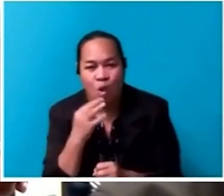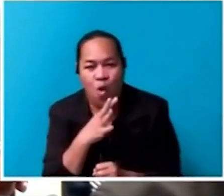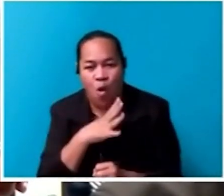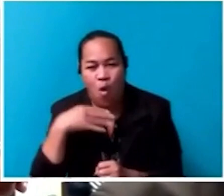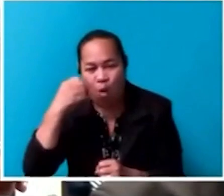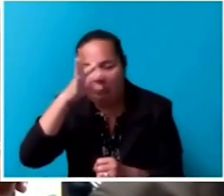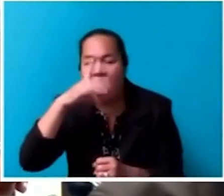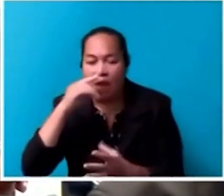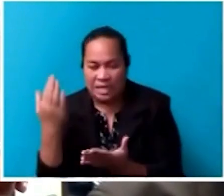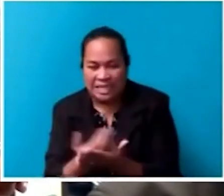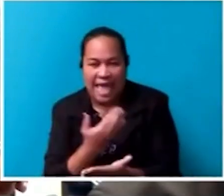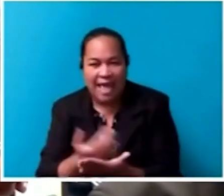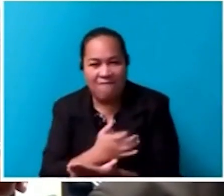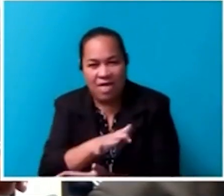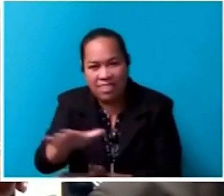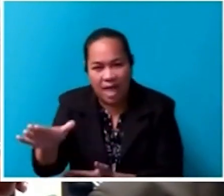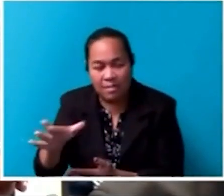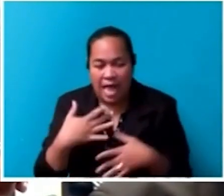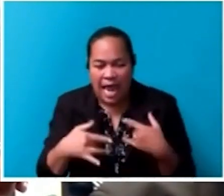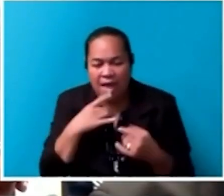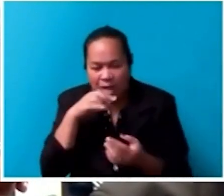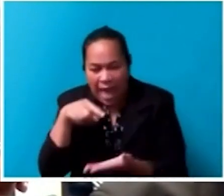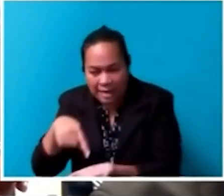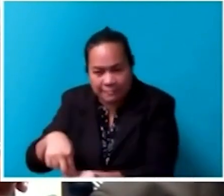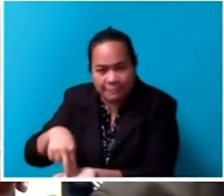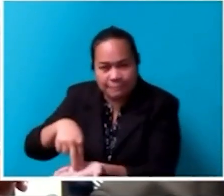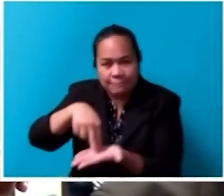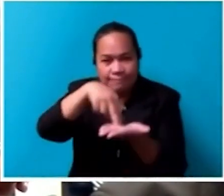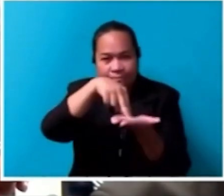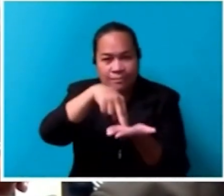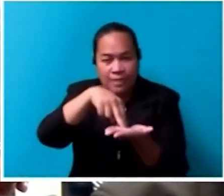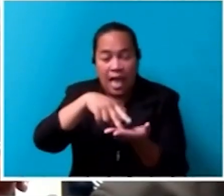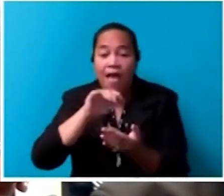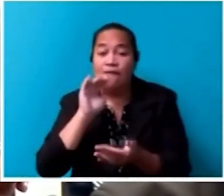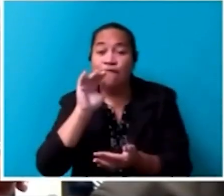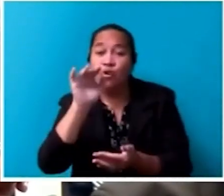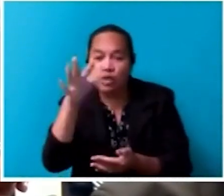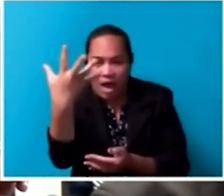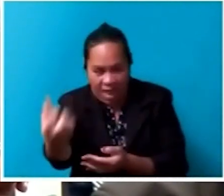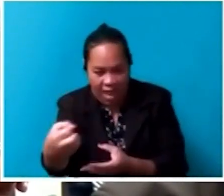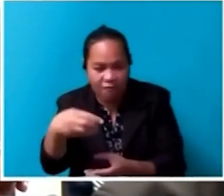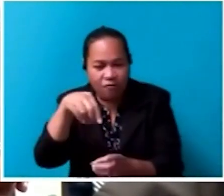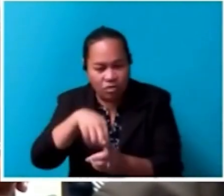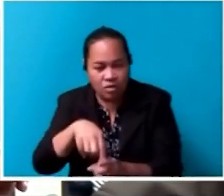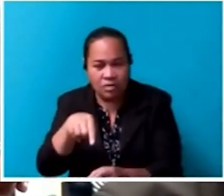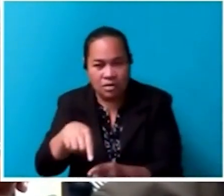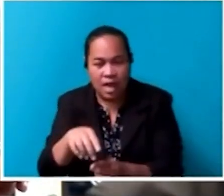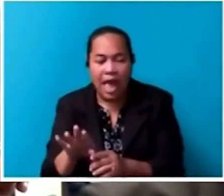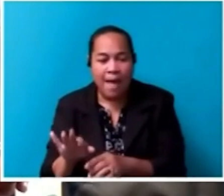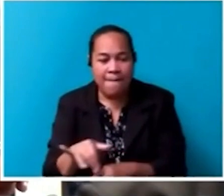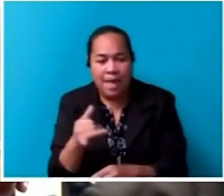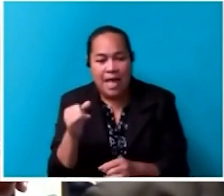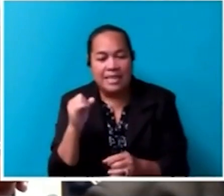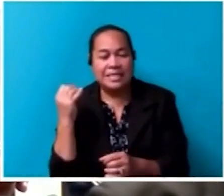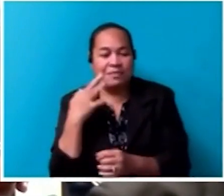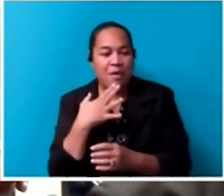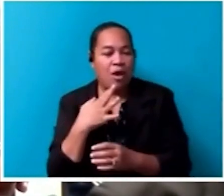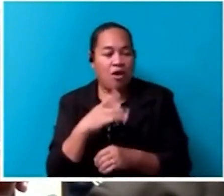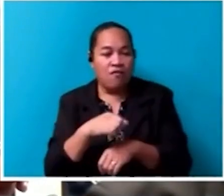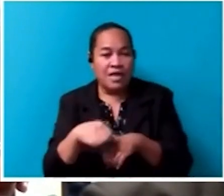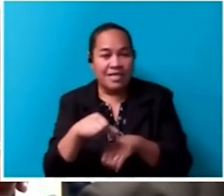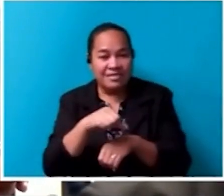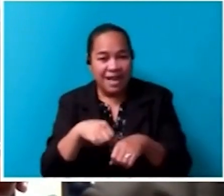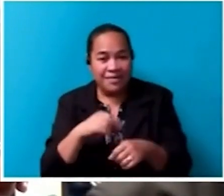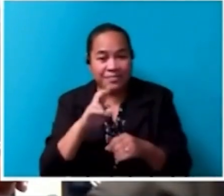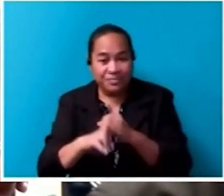a life worth lifting, and a future worth fighting for. May the spirit of Easter, of